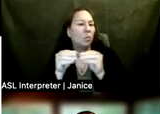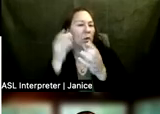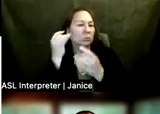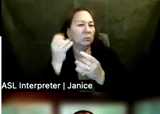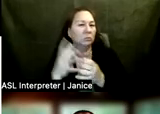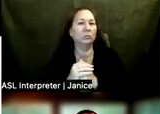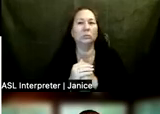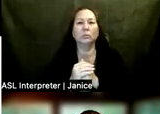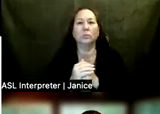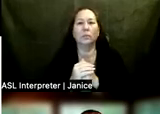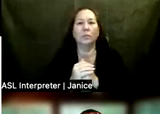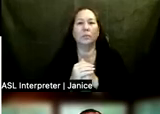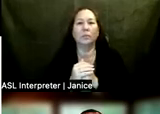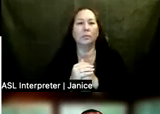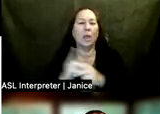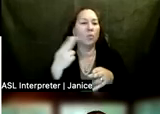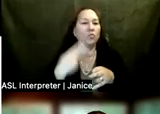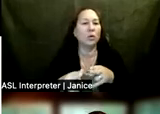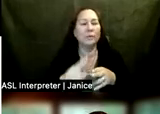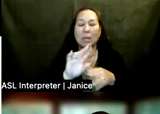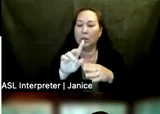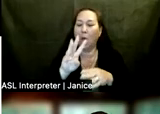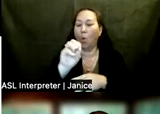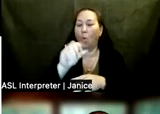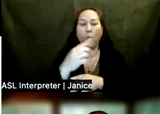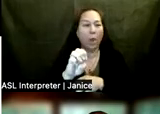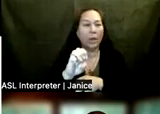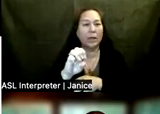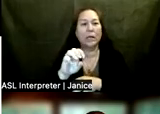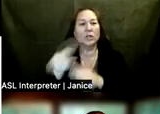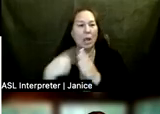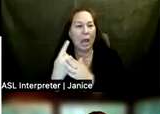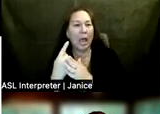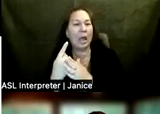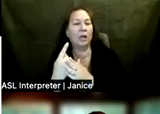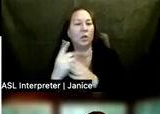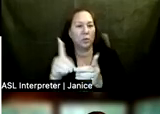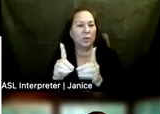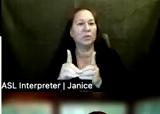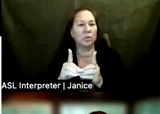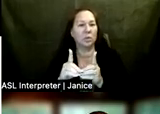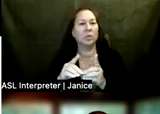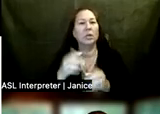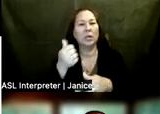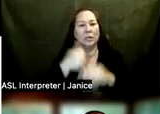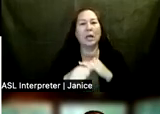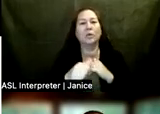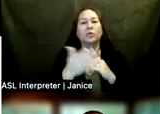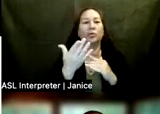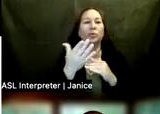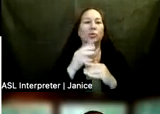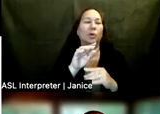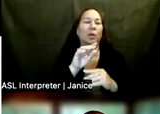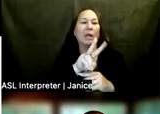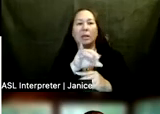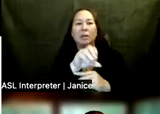Just briefly, the Wage and Hour Division is a certifying agency for UNT visas. So the Wage and Hour Division doesn't